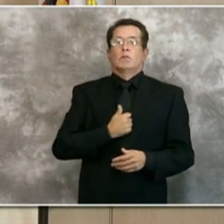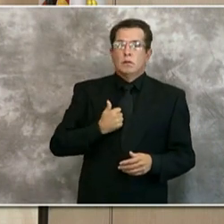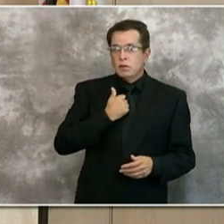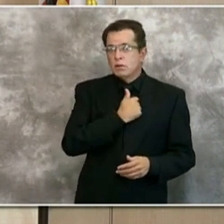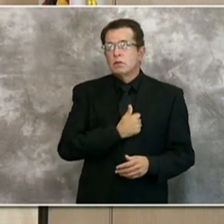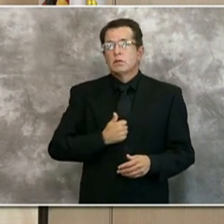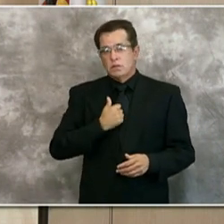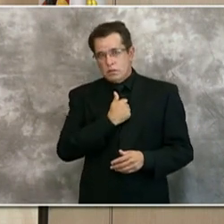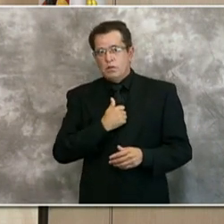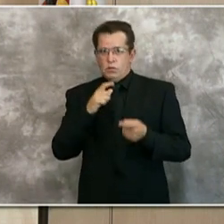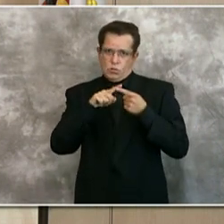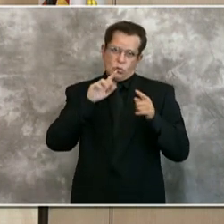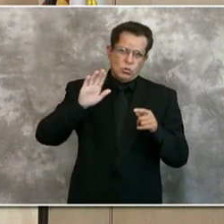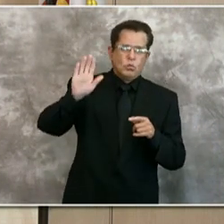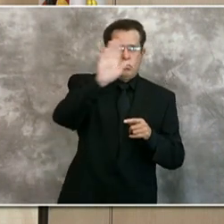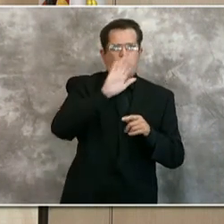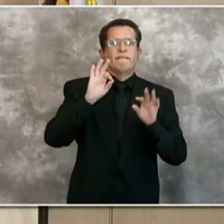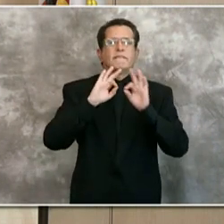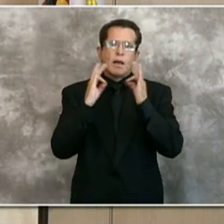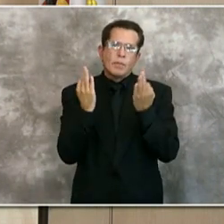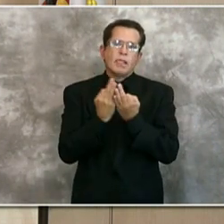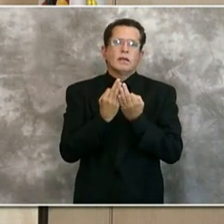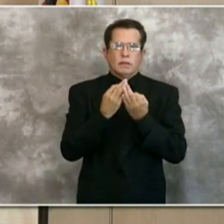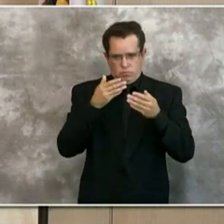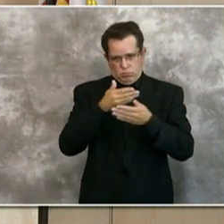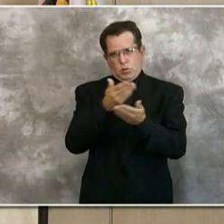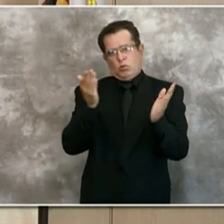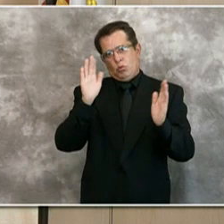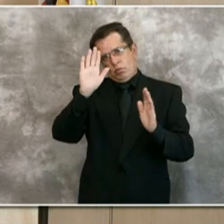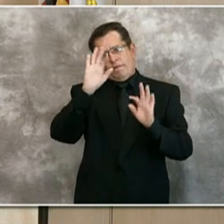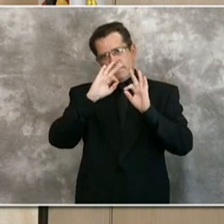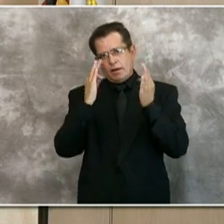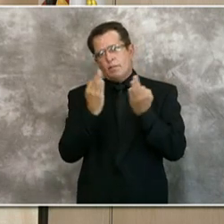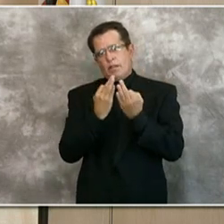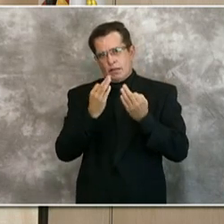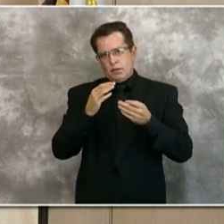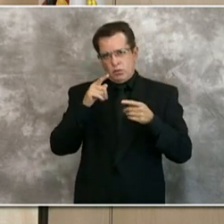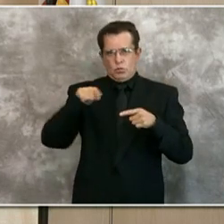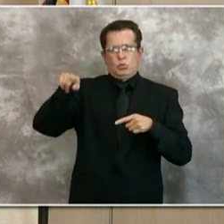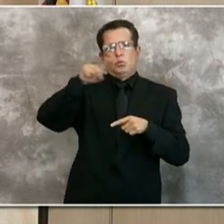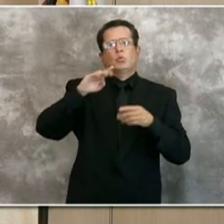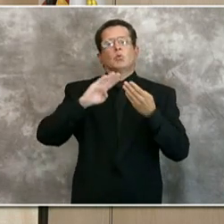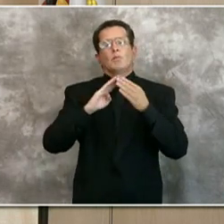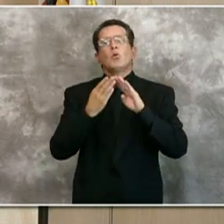condolences and sympathies go out to the family and friends of the community